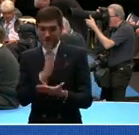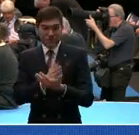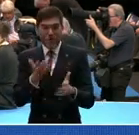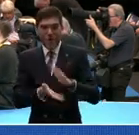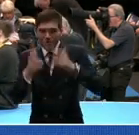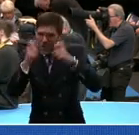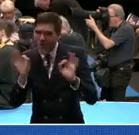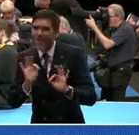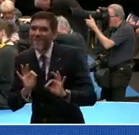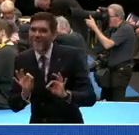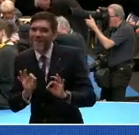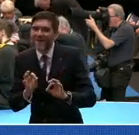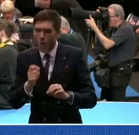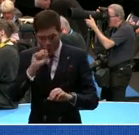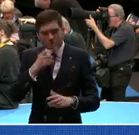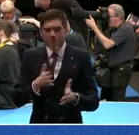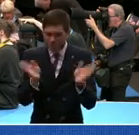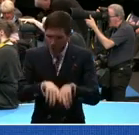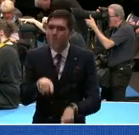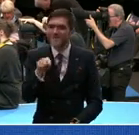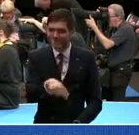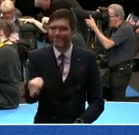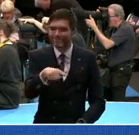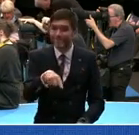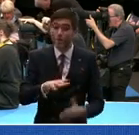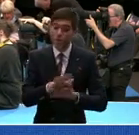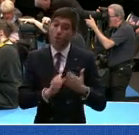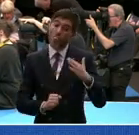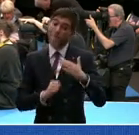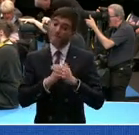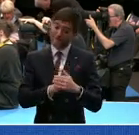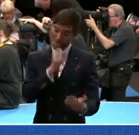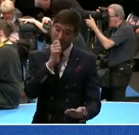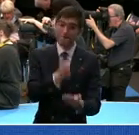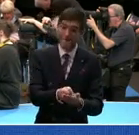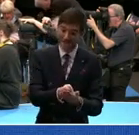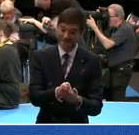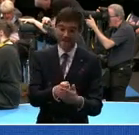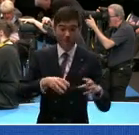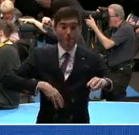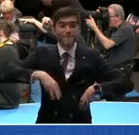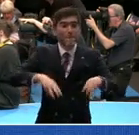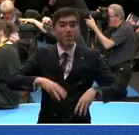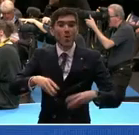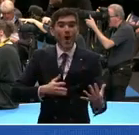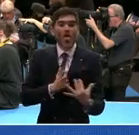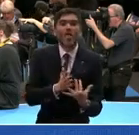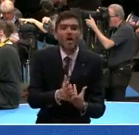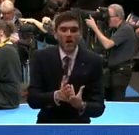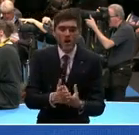So today I can announce that we will also increase the maximum penalties for disrupting a motorway,